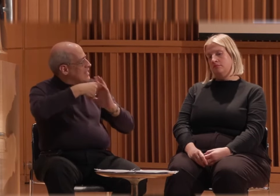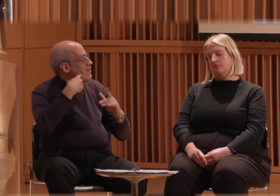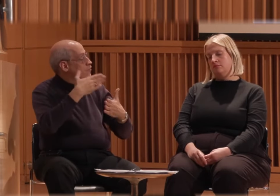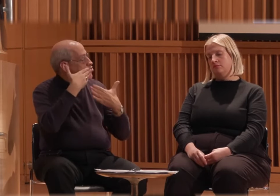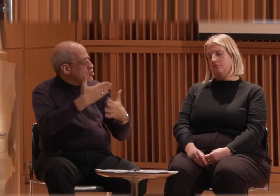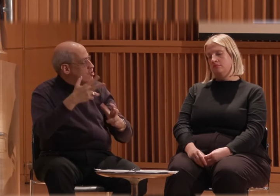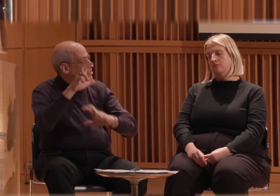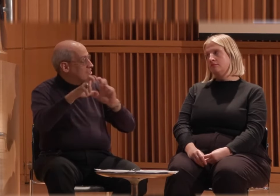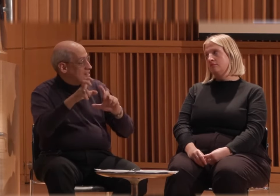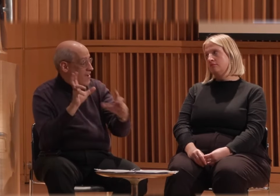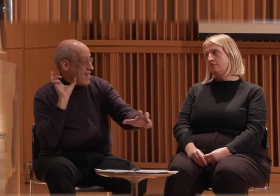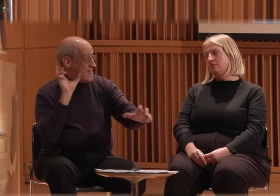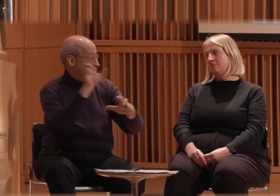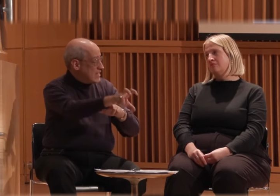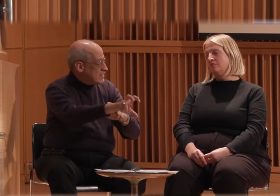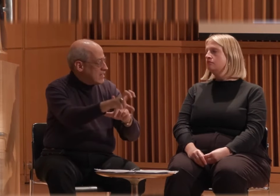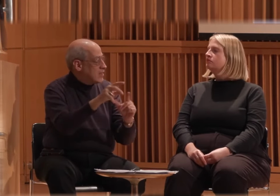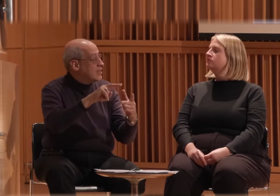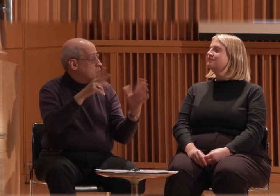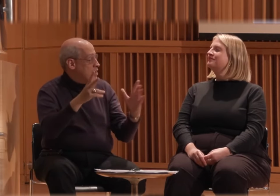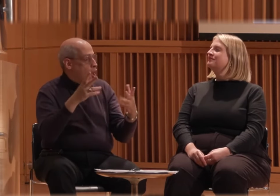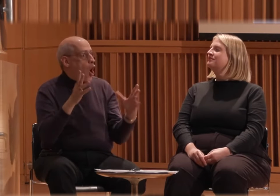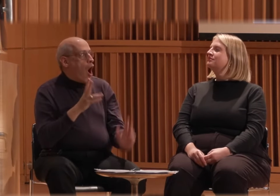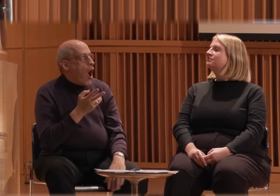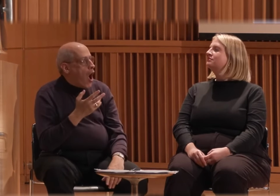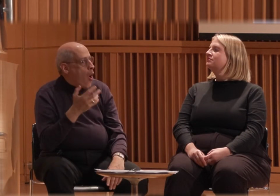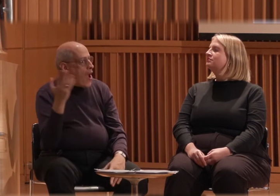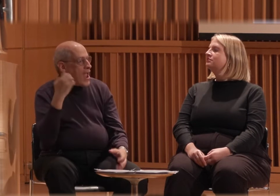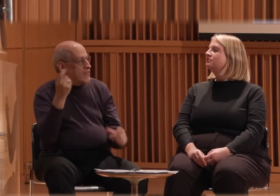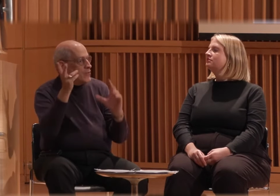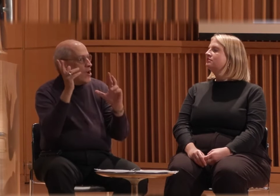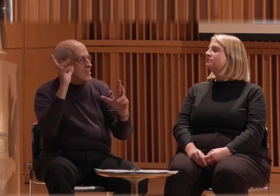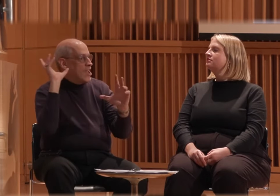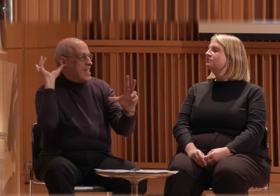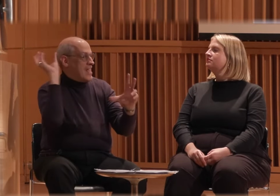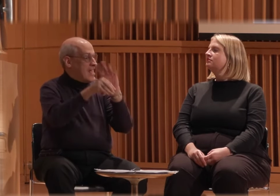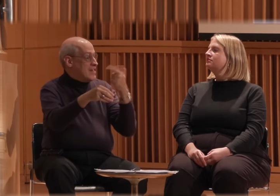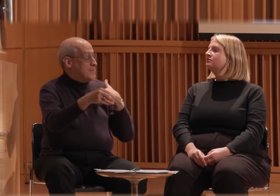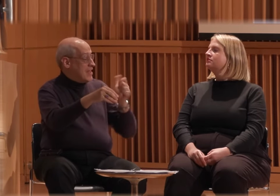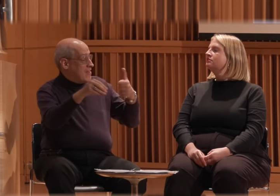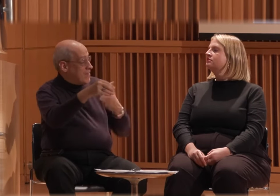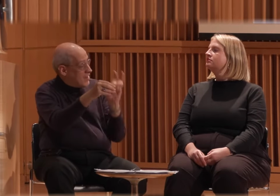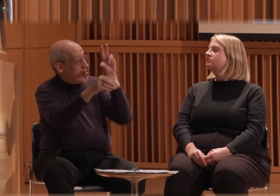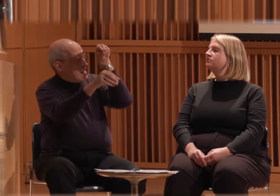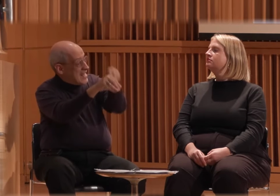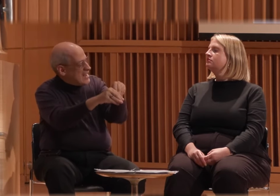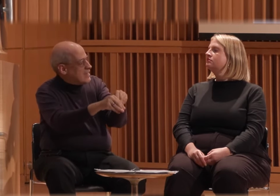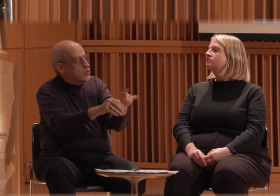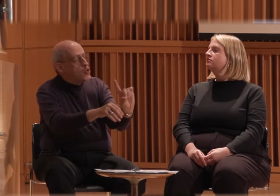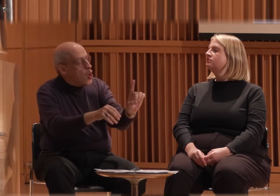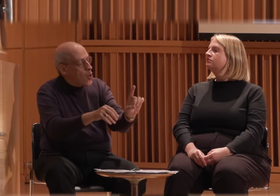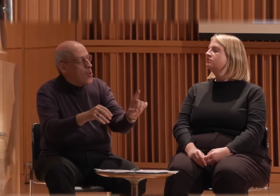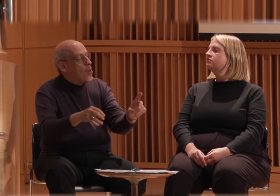stock market investing isn't to jump in when everybody else is jumping into a stock. It's you jump in when no